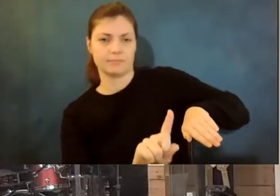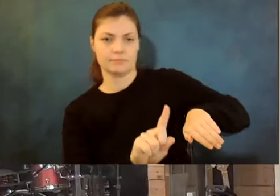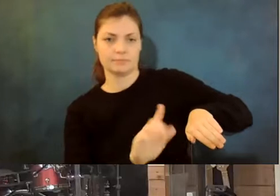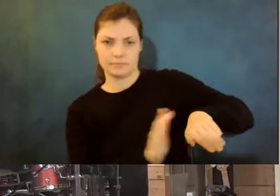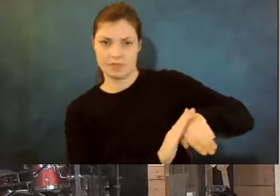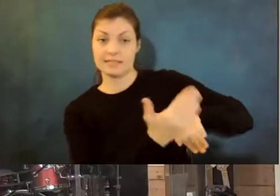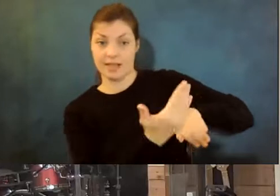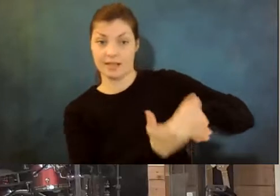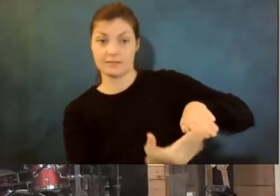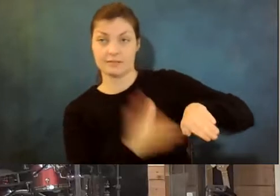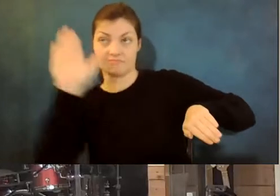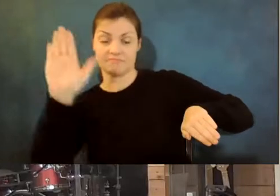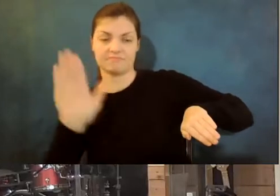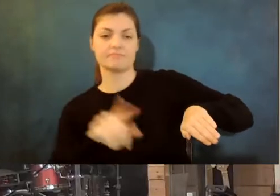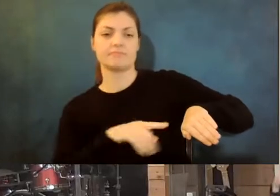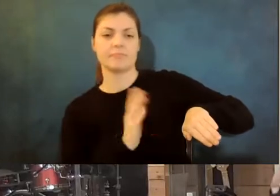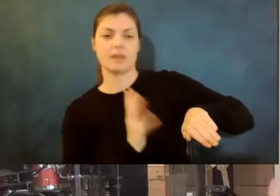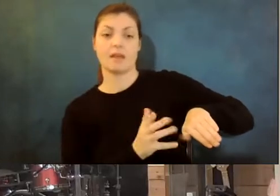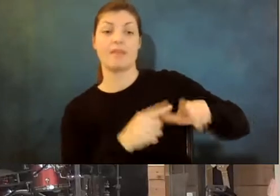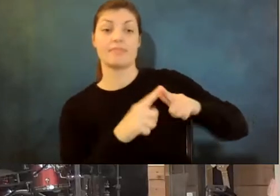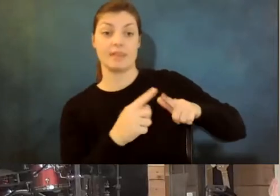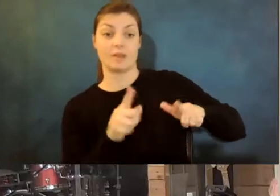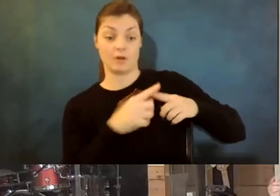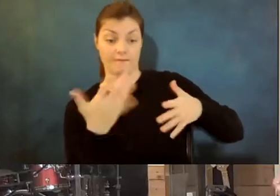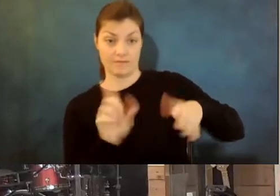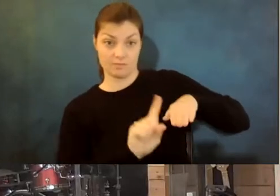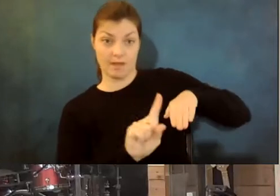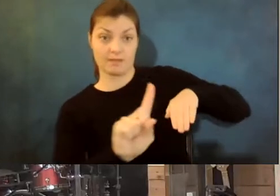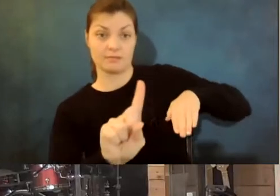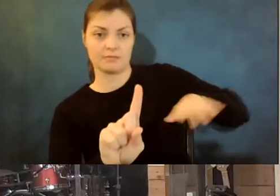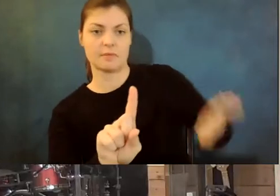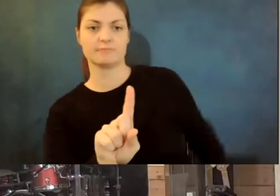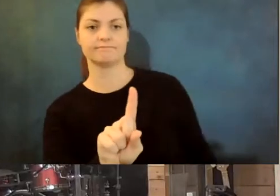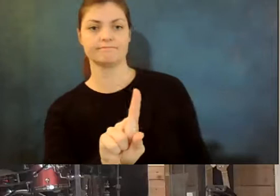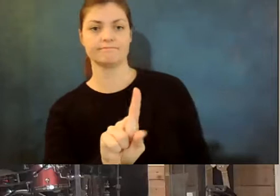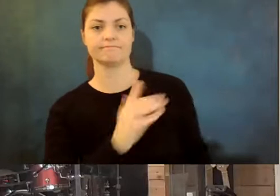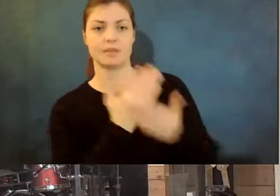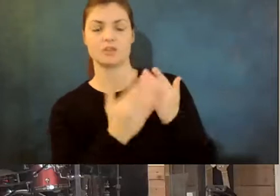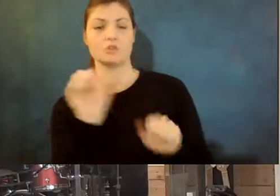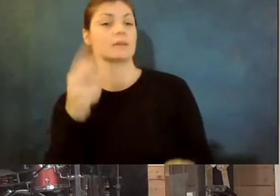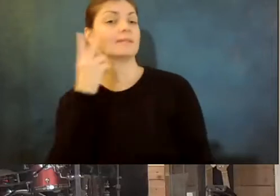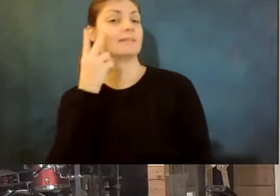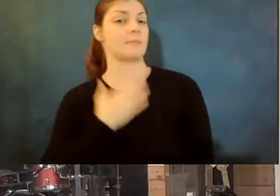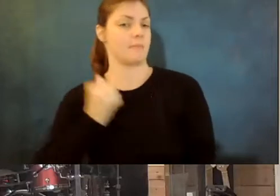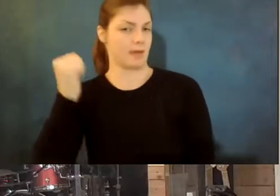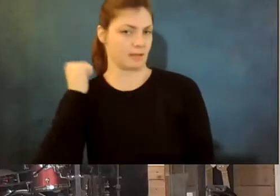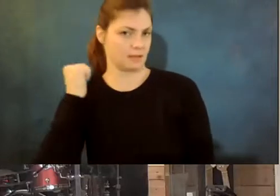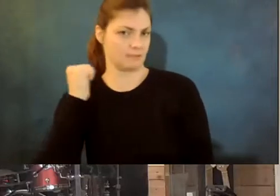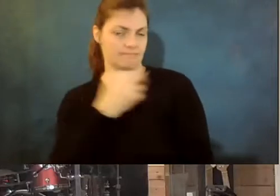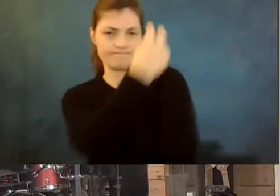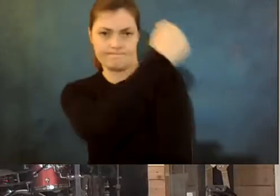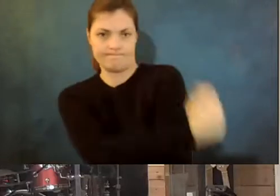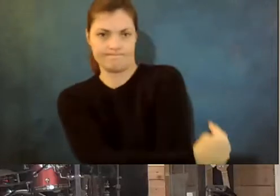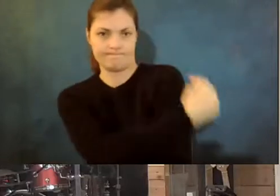hand there, but watch this. Then I will take away my hand and you shall see my back, my